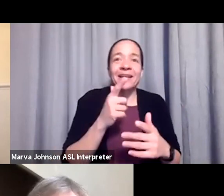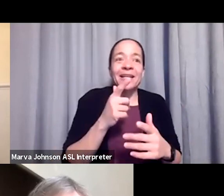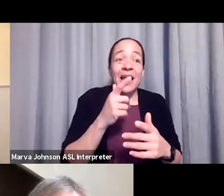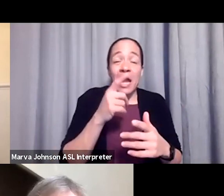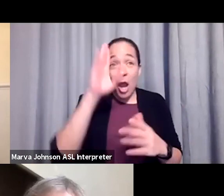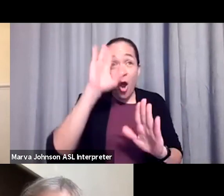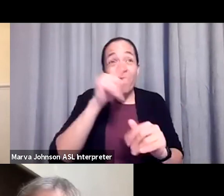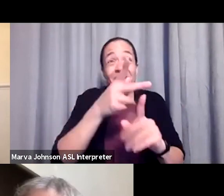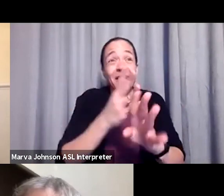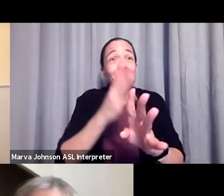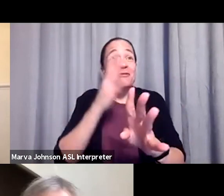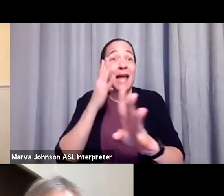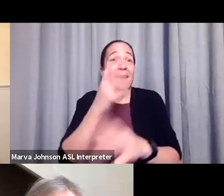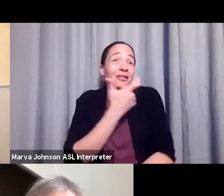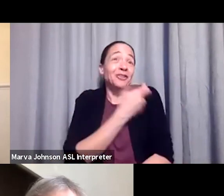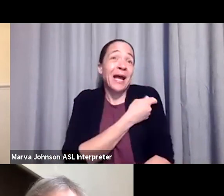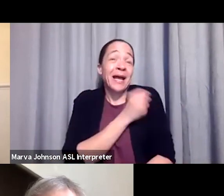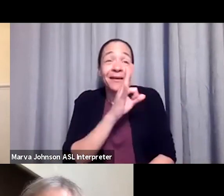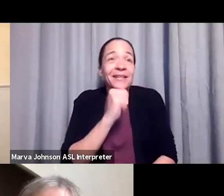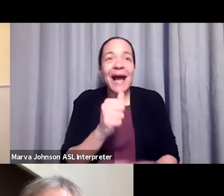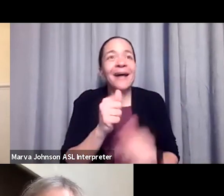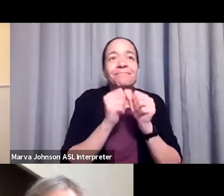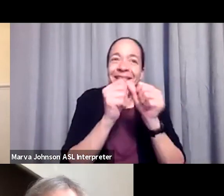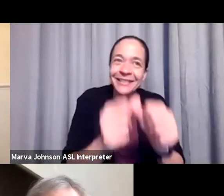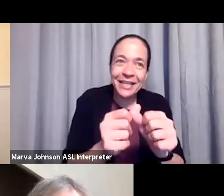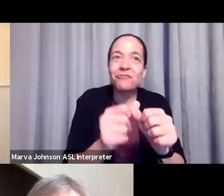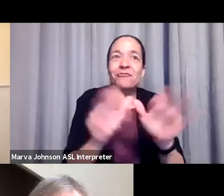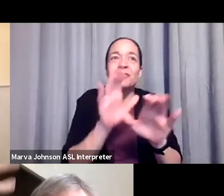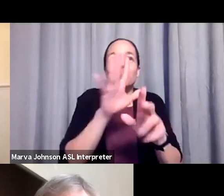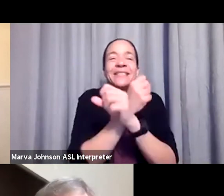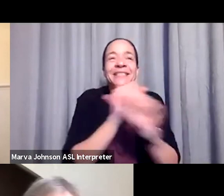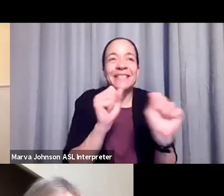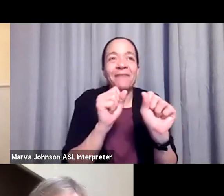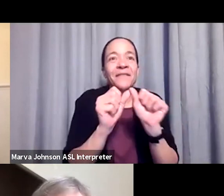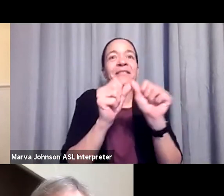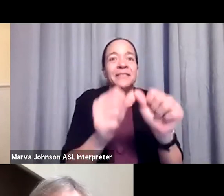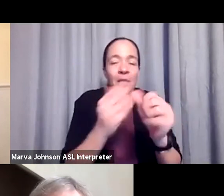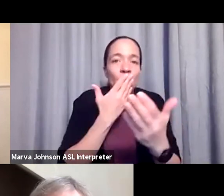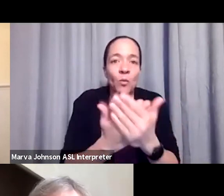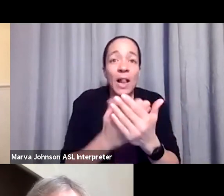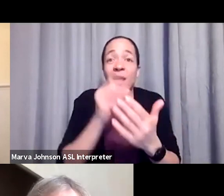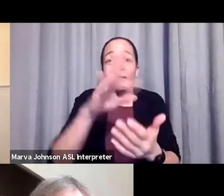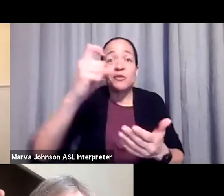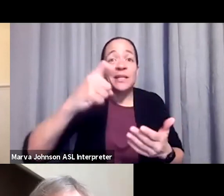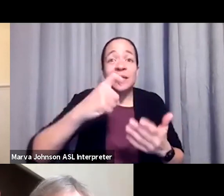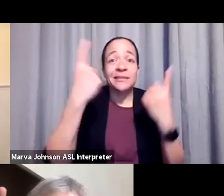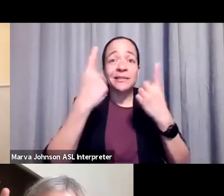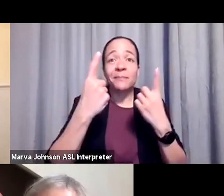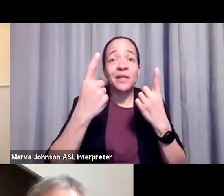not, just continue to do what you need to do to stay safe and well. And if you need anything at all, we're always on just the other side of an email. So we'll be